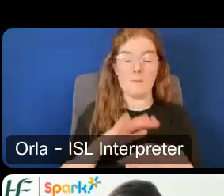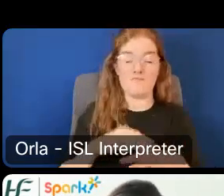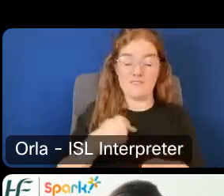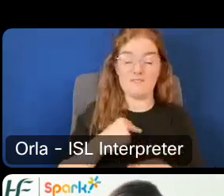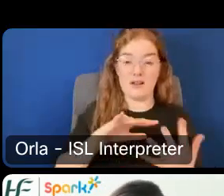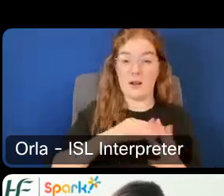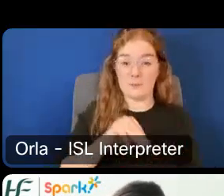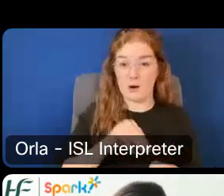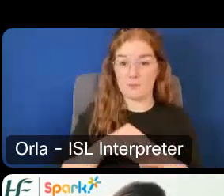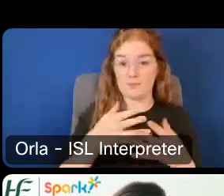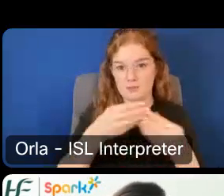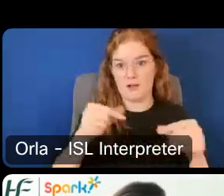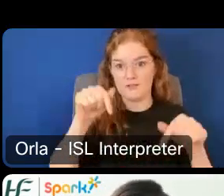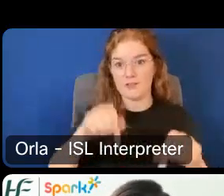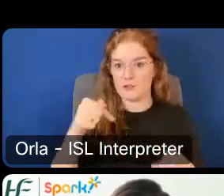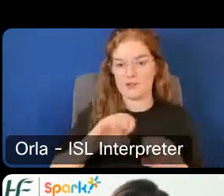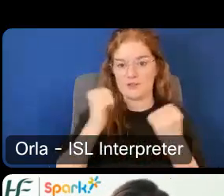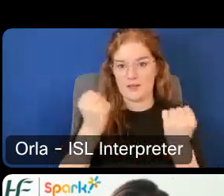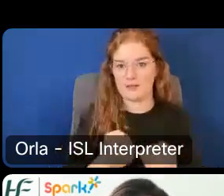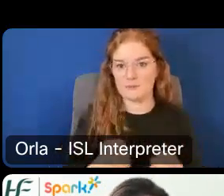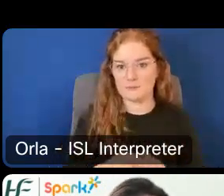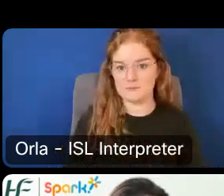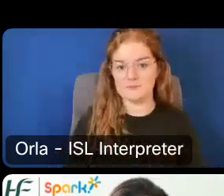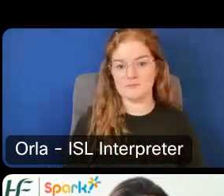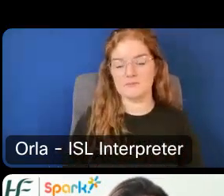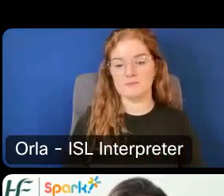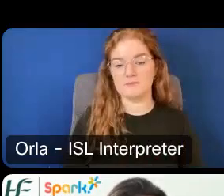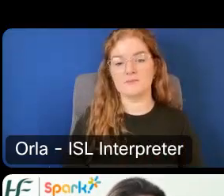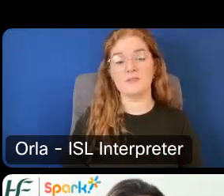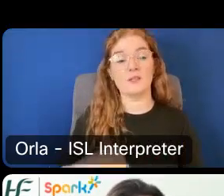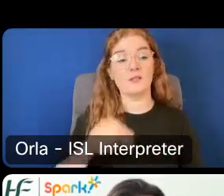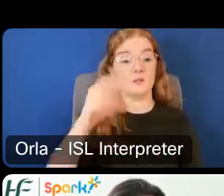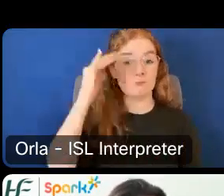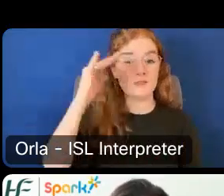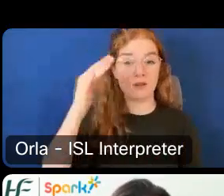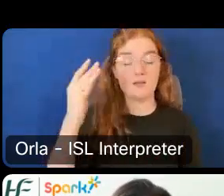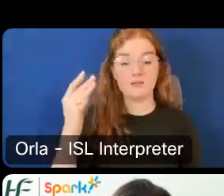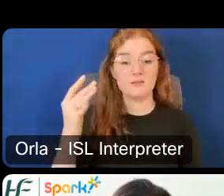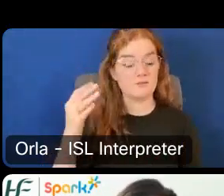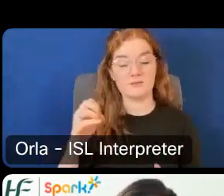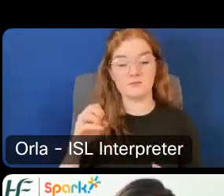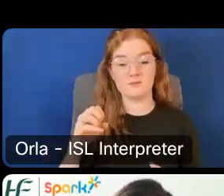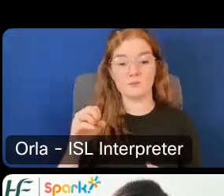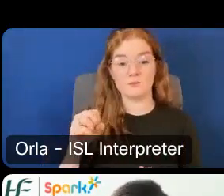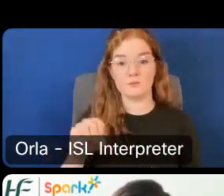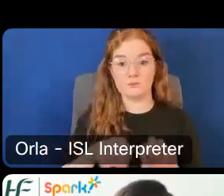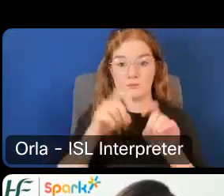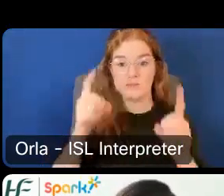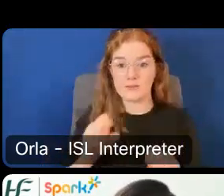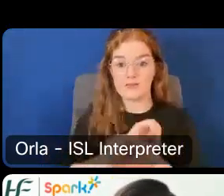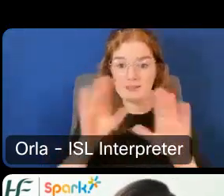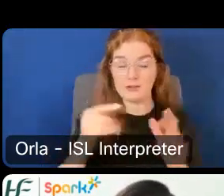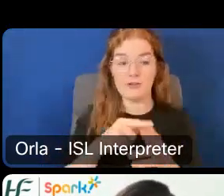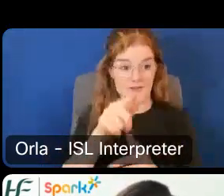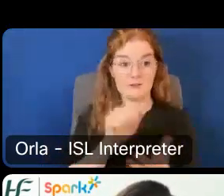that we have in our society today. And these principles were laid out, and this is a published